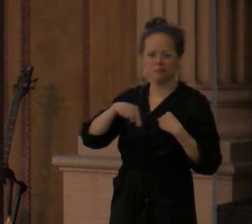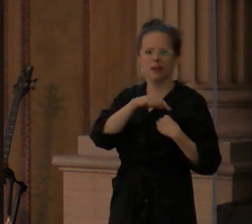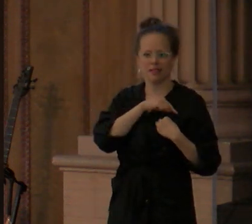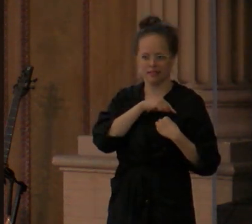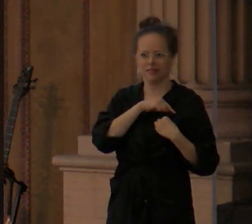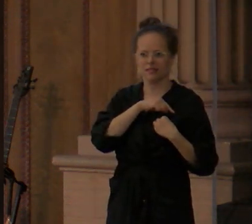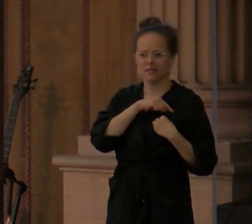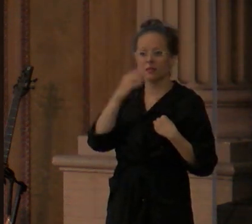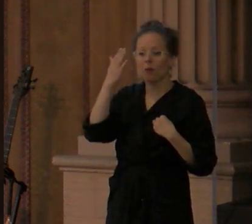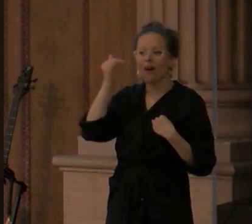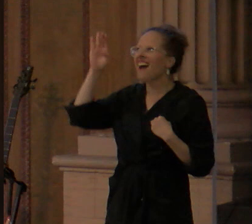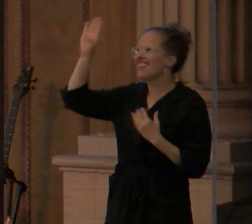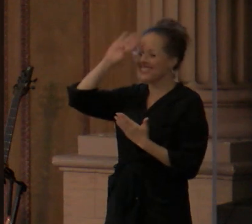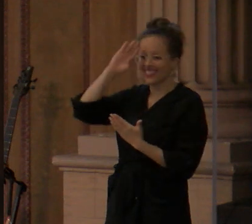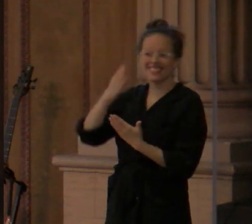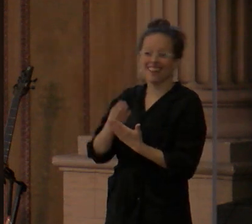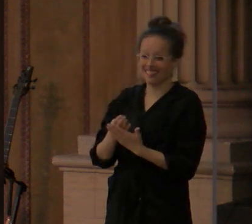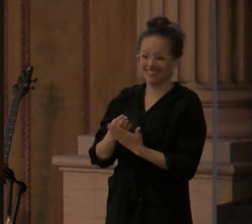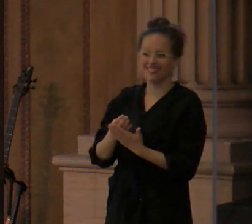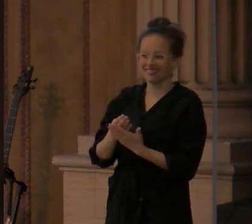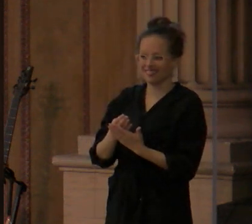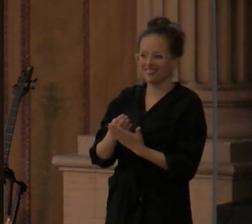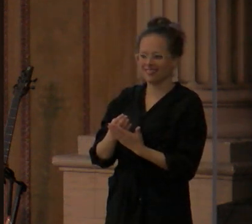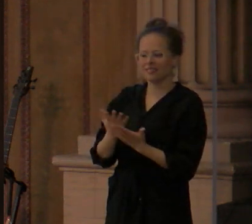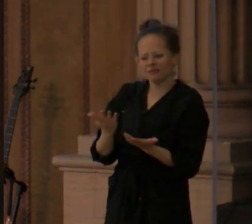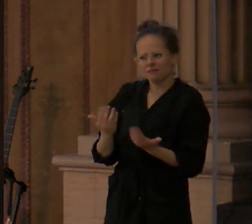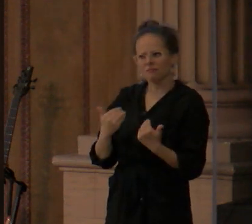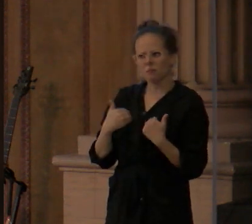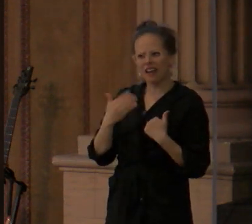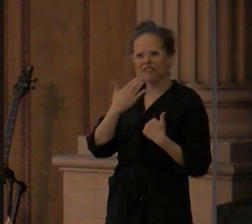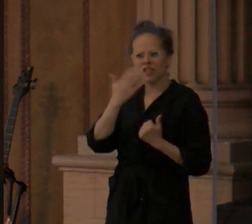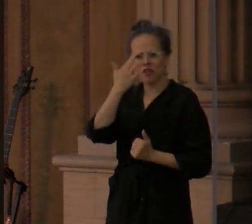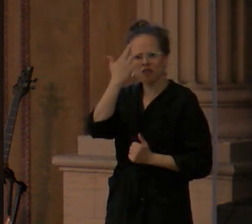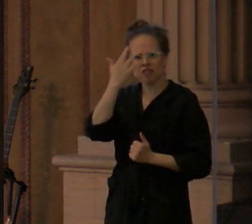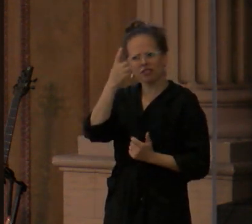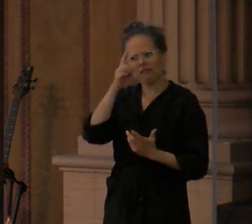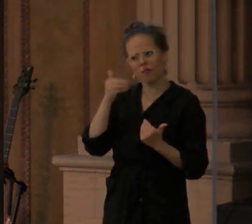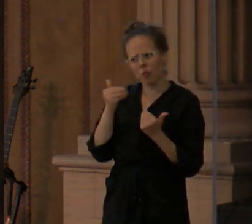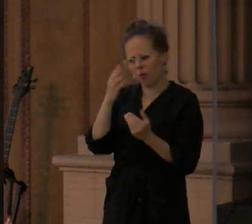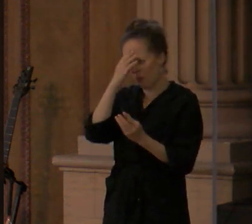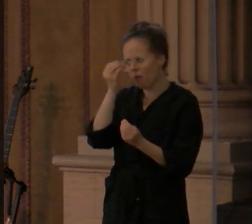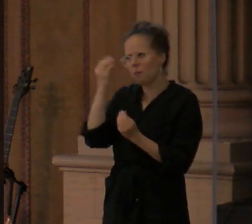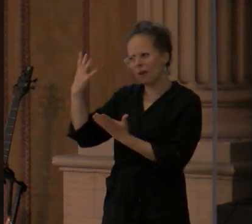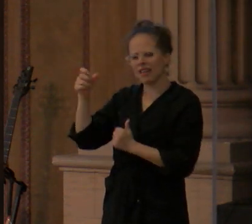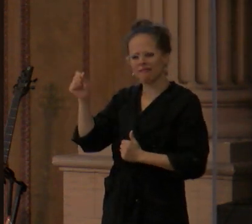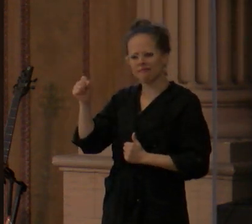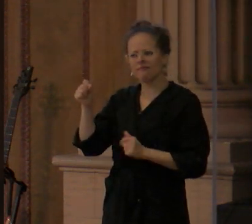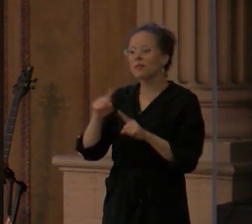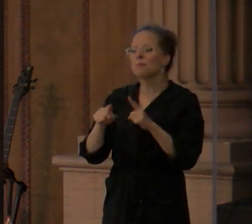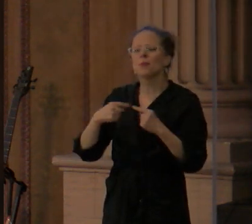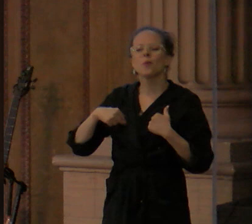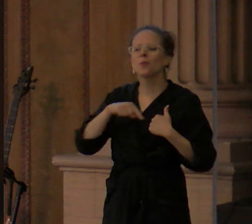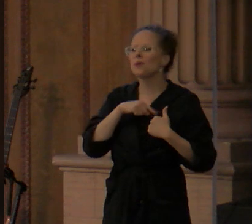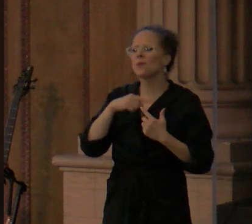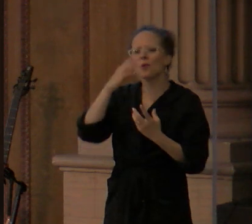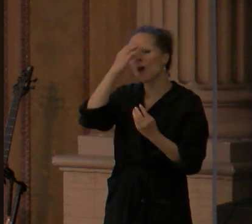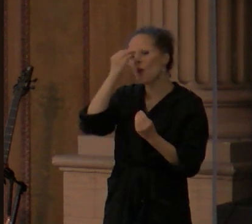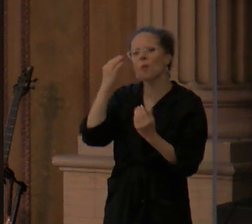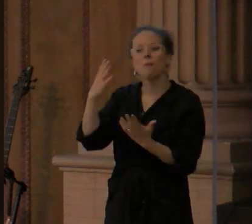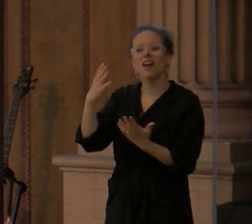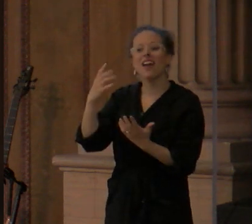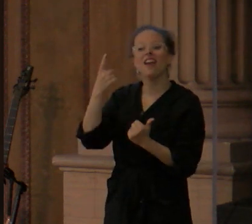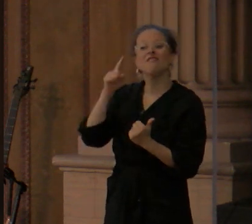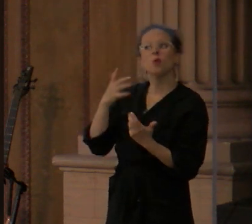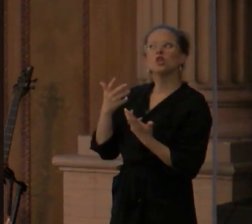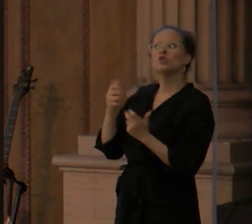wrapped in his son. So there are good reasons for obedience, but we don't obey because we're trying to get something out of God.